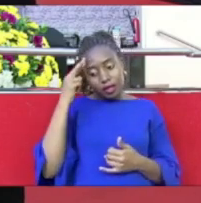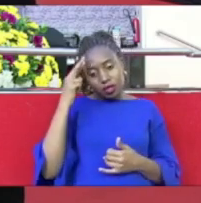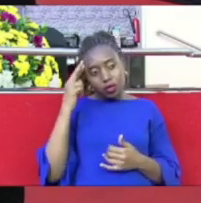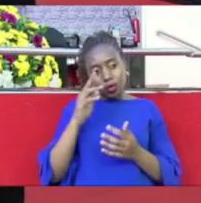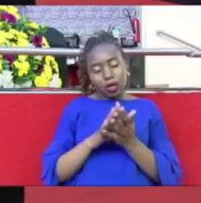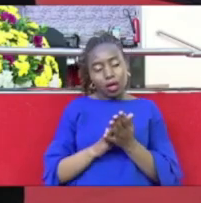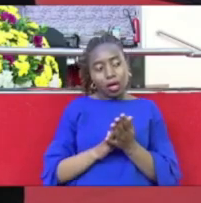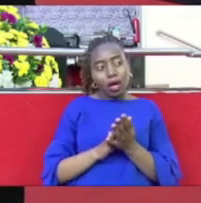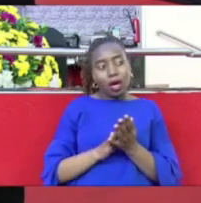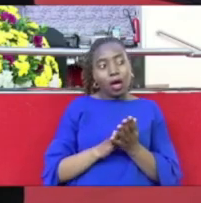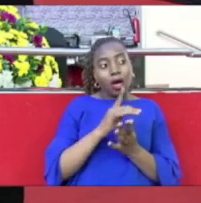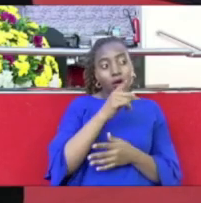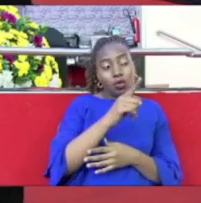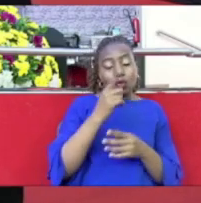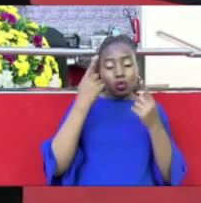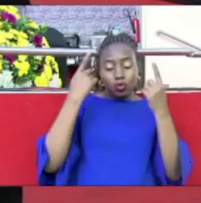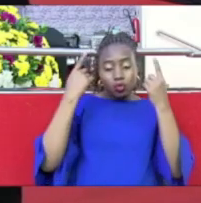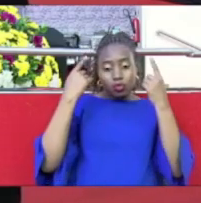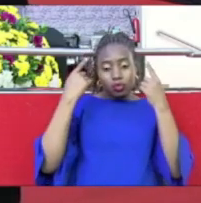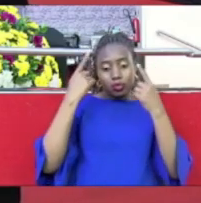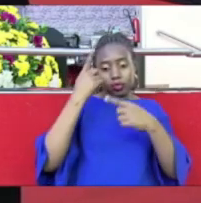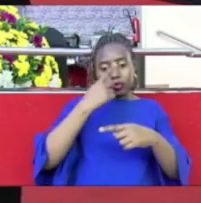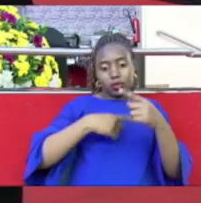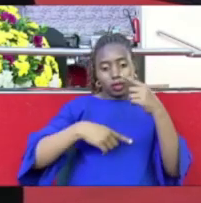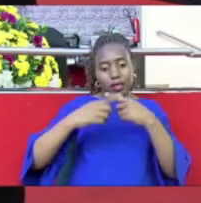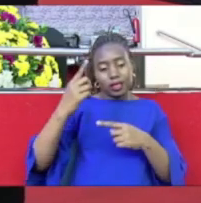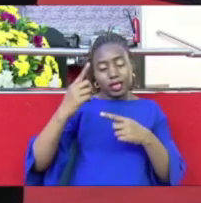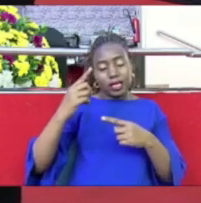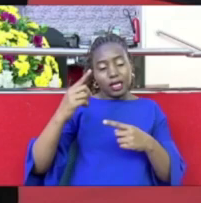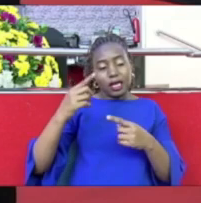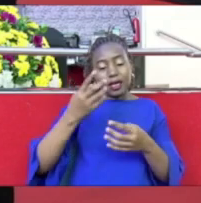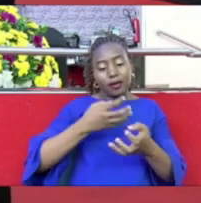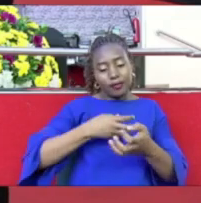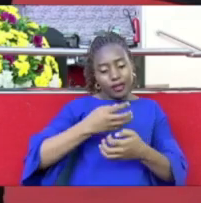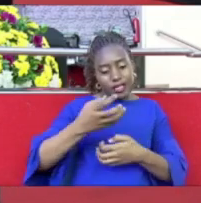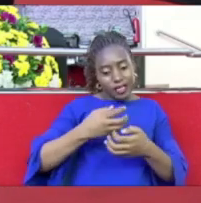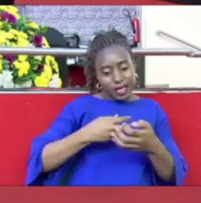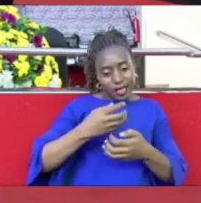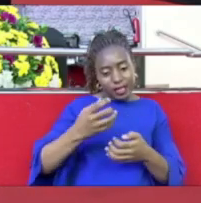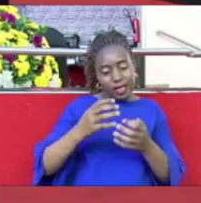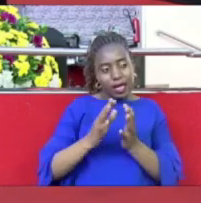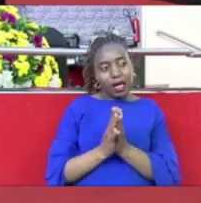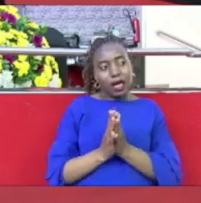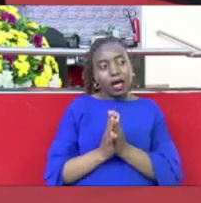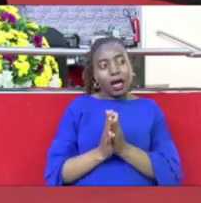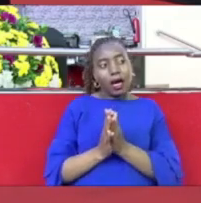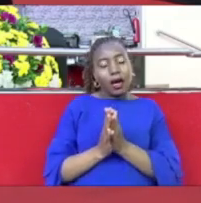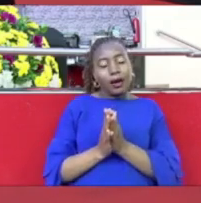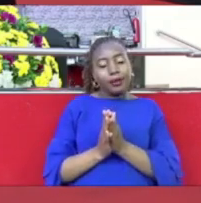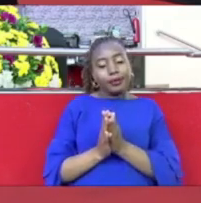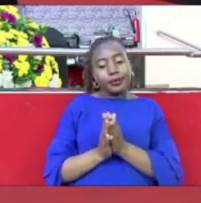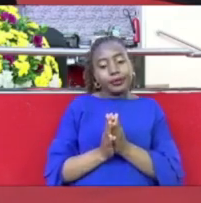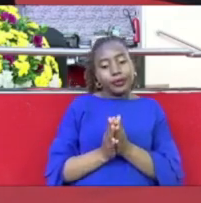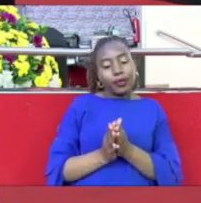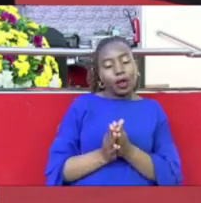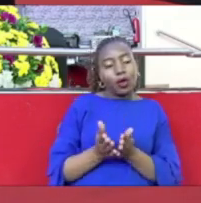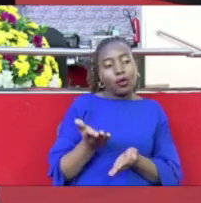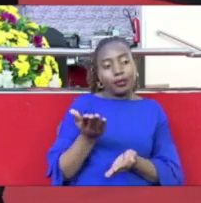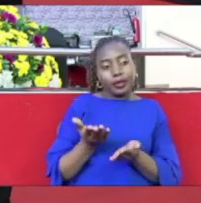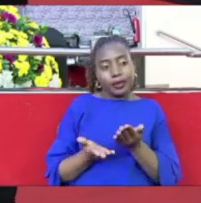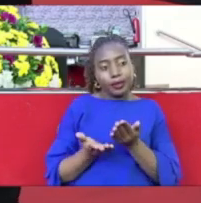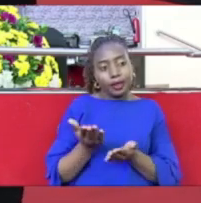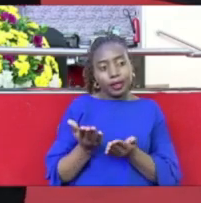ourselves flourishing in business, hivyo basi tunapojipata tukifanikiwa katika biashara, business exploits,